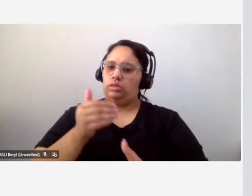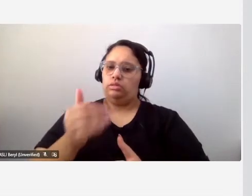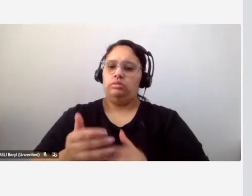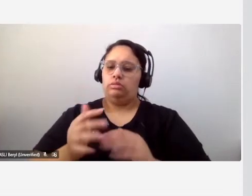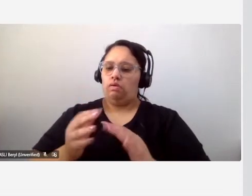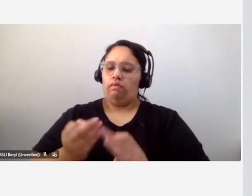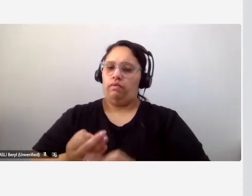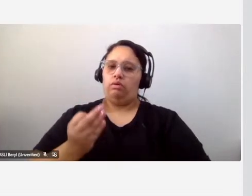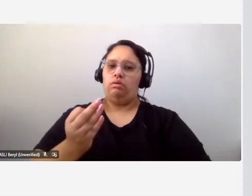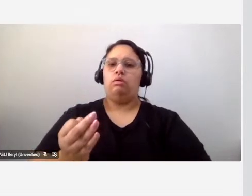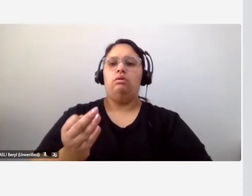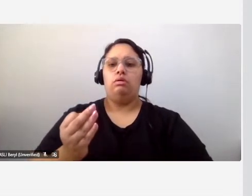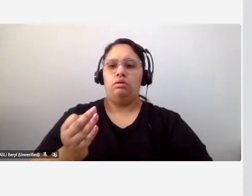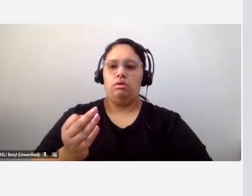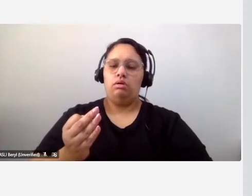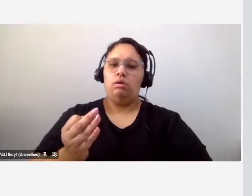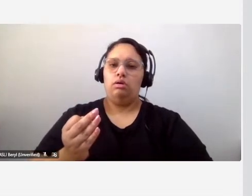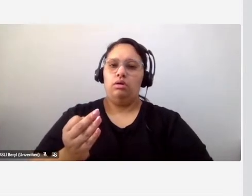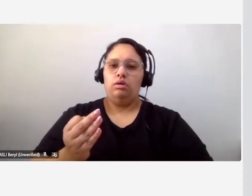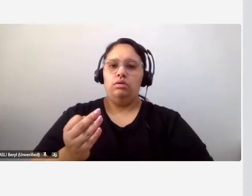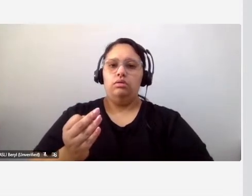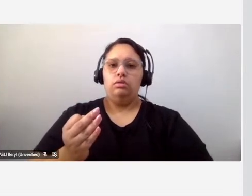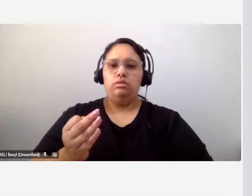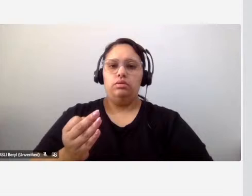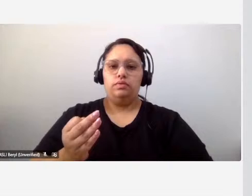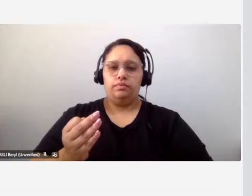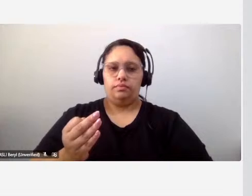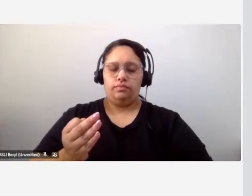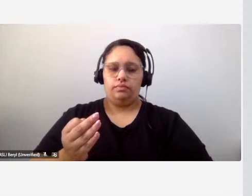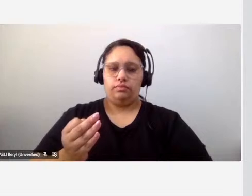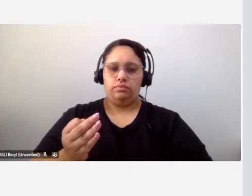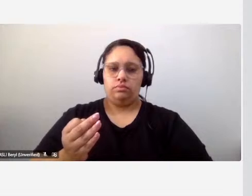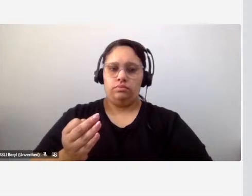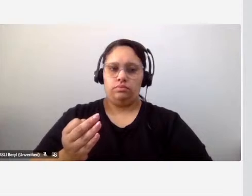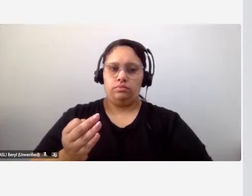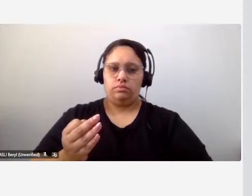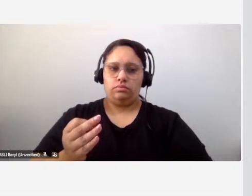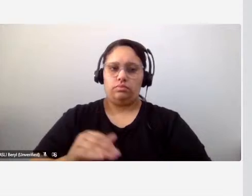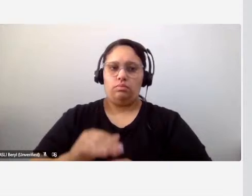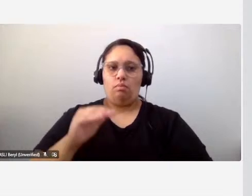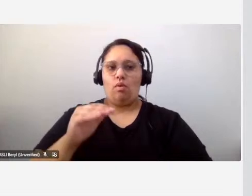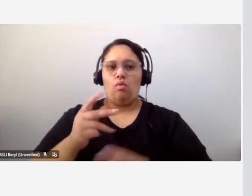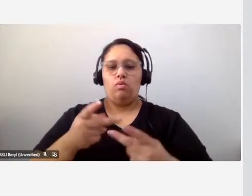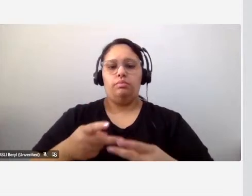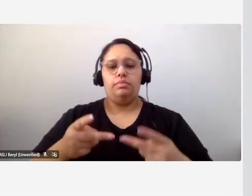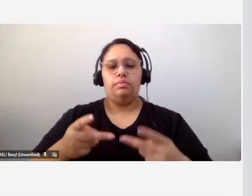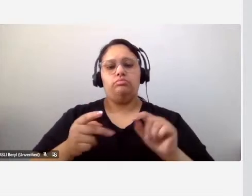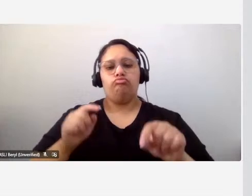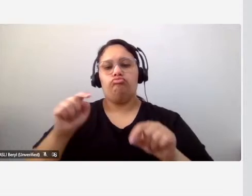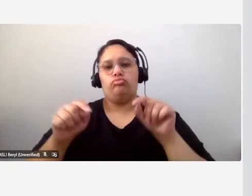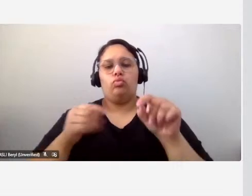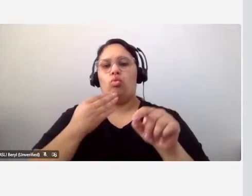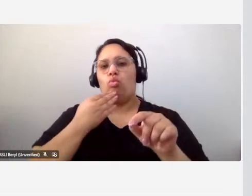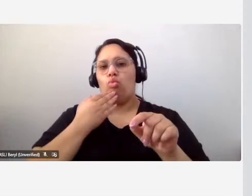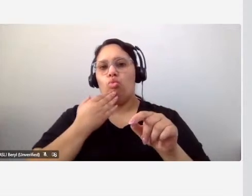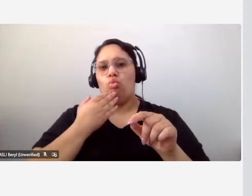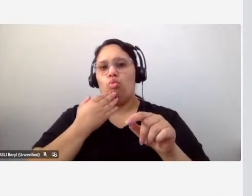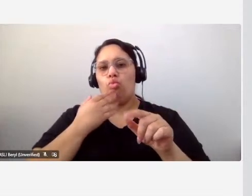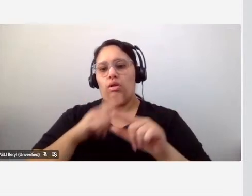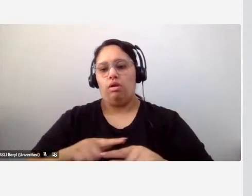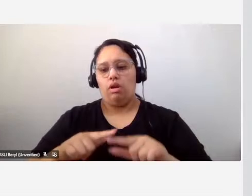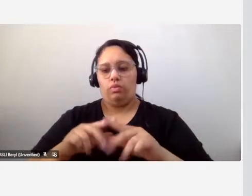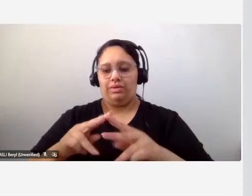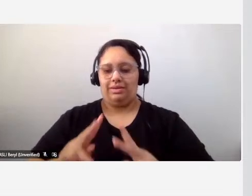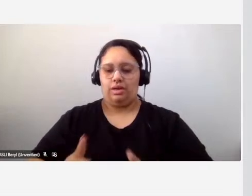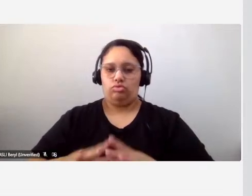made in essentially extending spaces for those, other indigenous languages in the